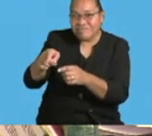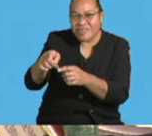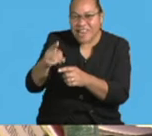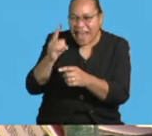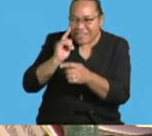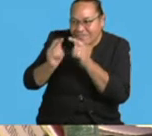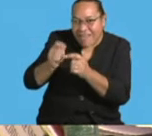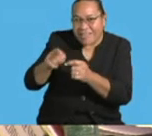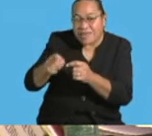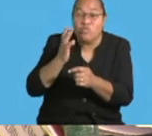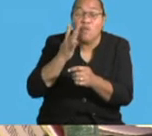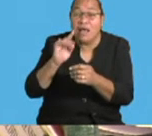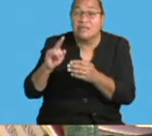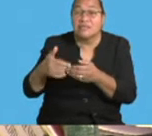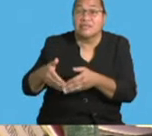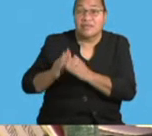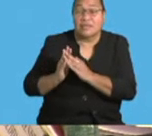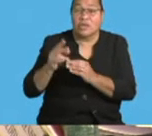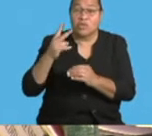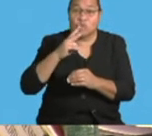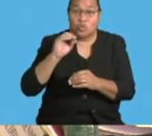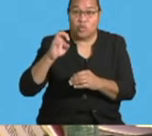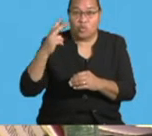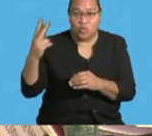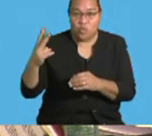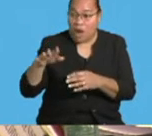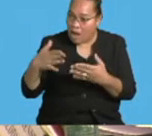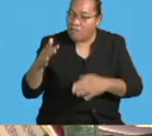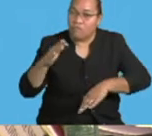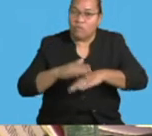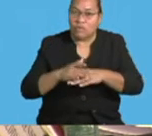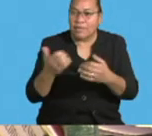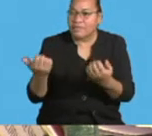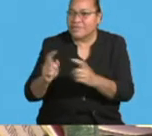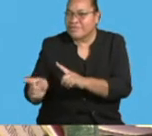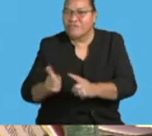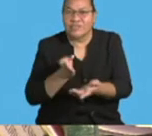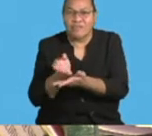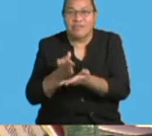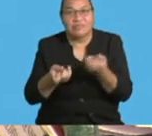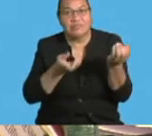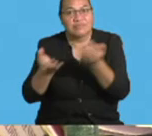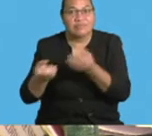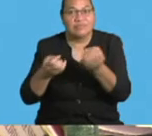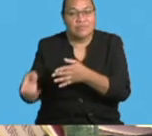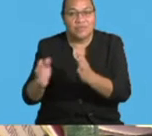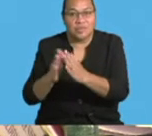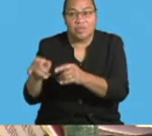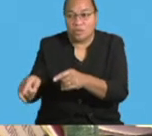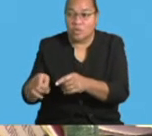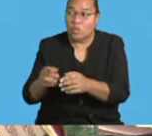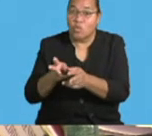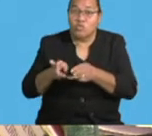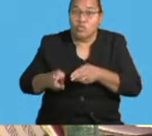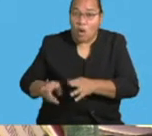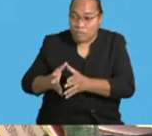in 2002. The town is a fully serviced subdivision which provides wide road